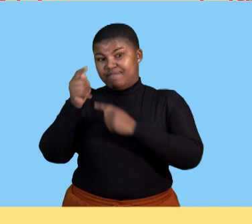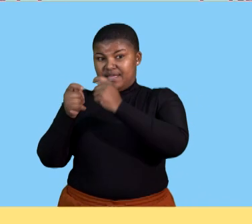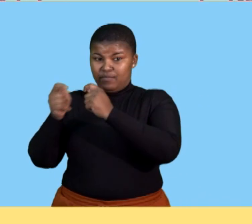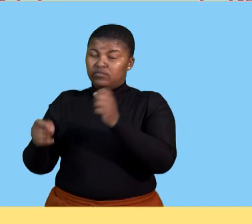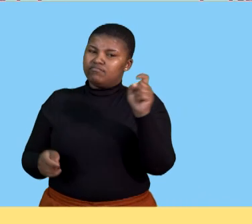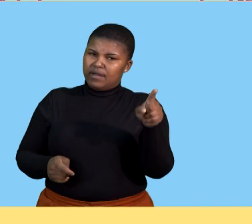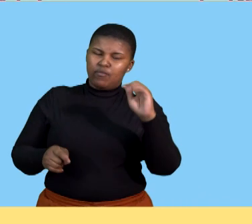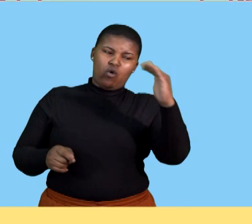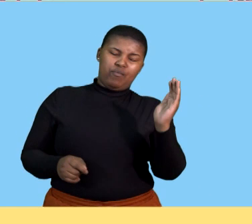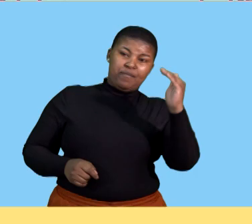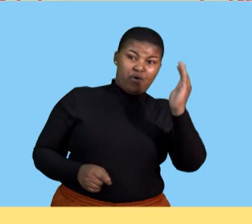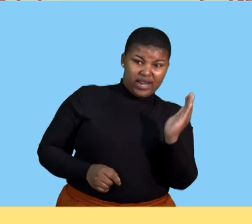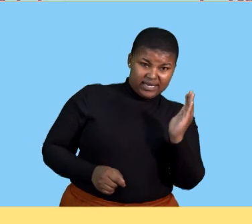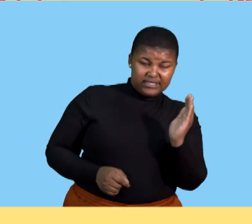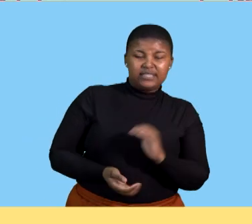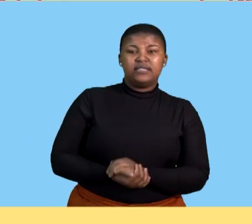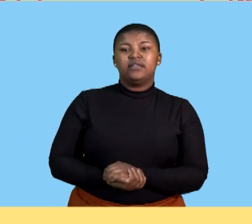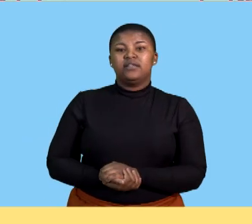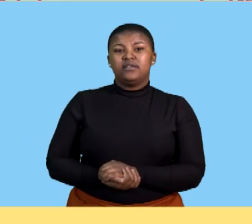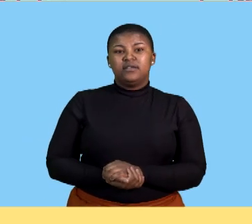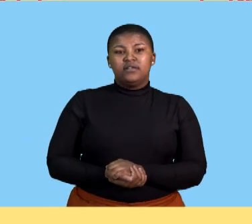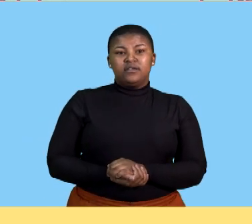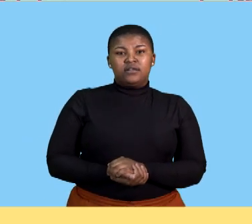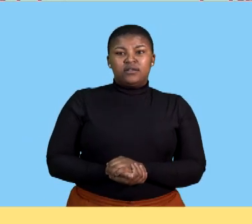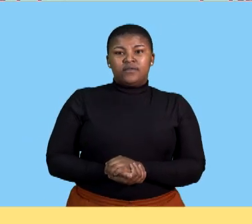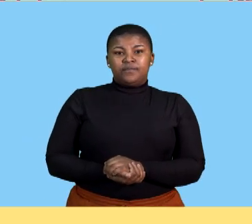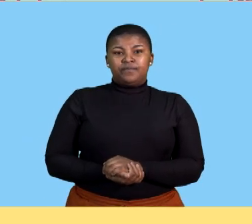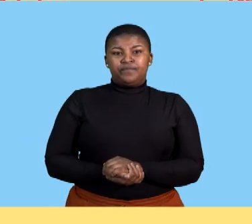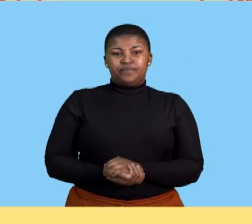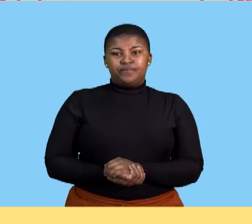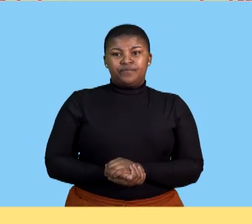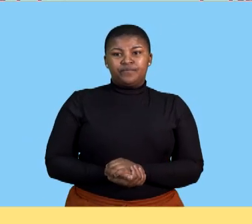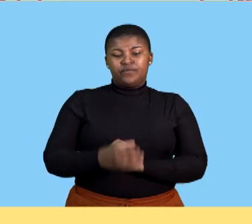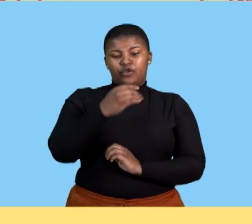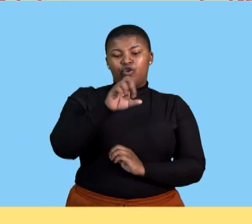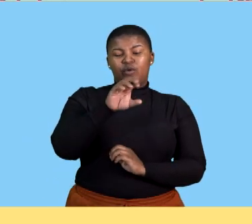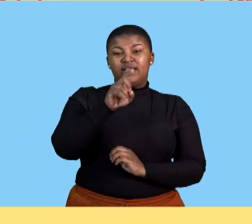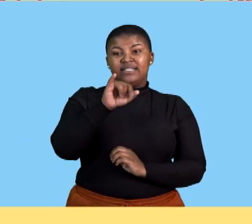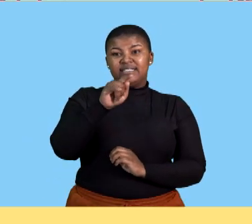other payables, we open bracket, then we will have creditors control, which is